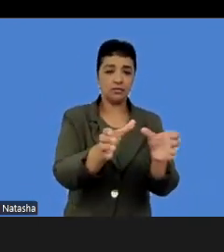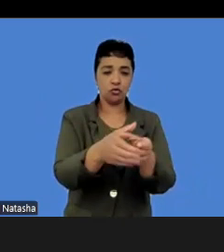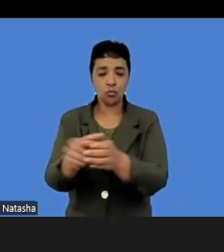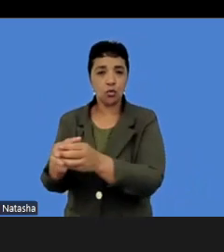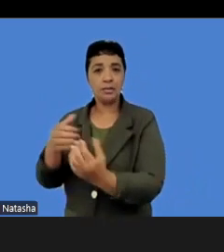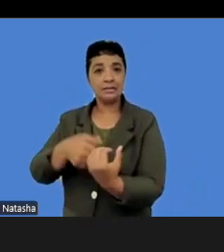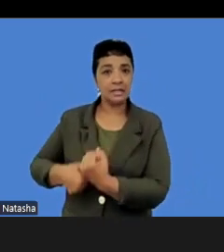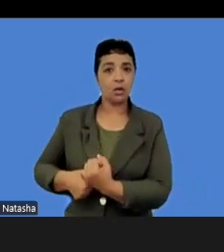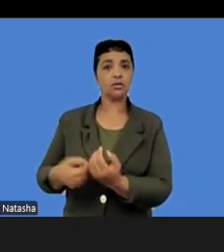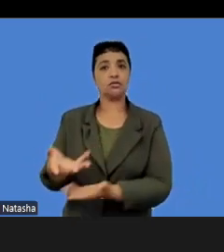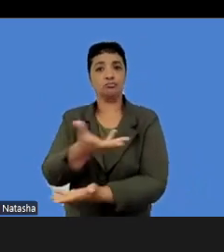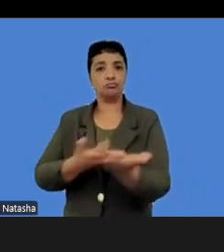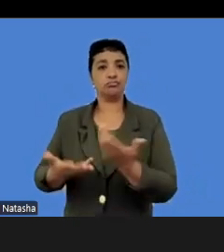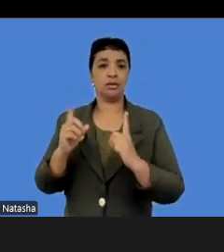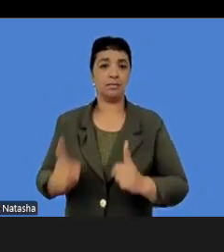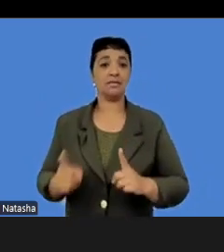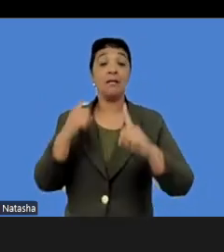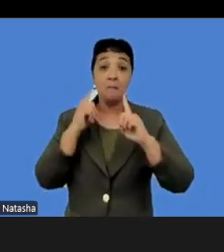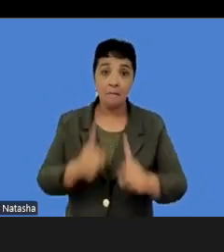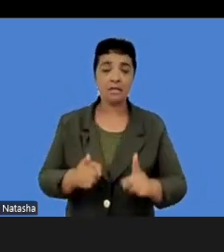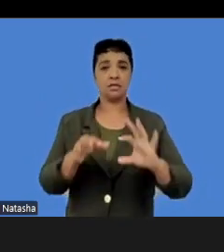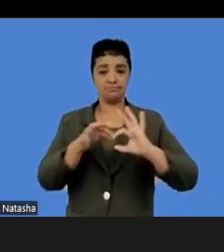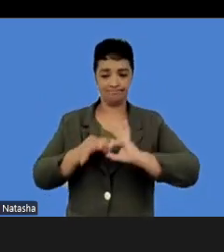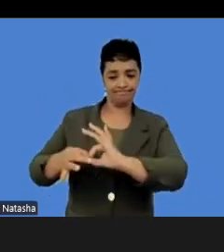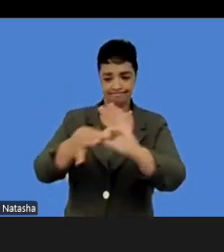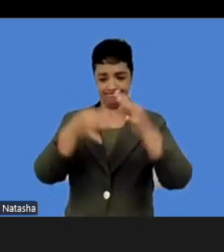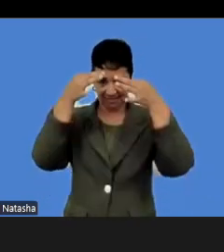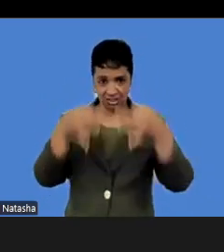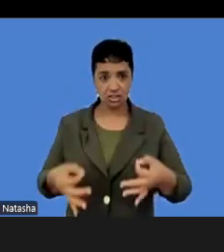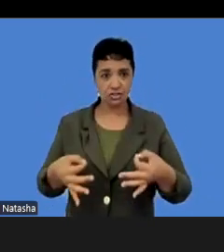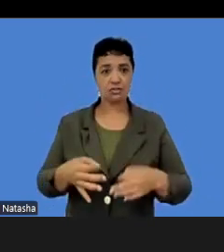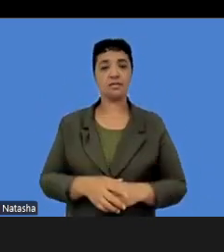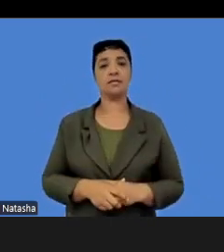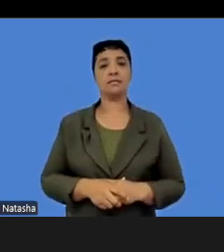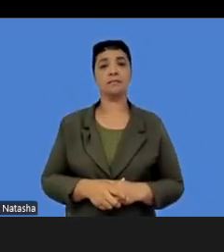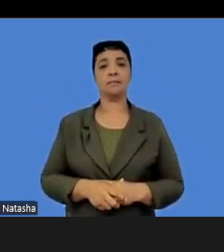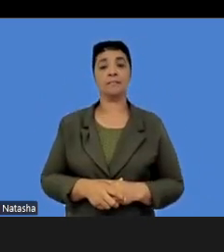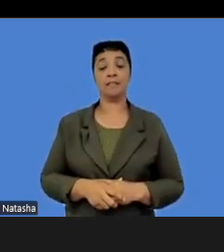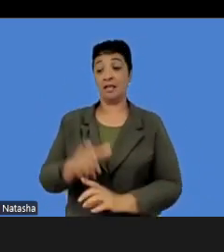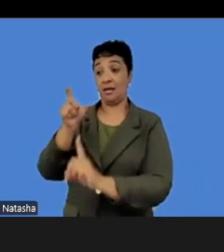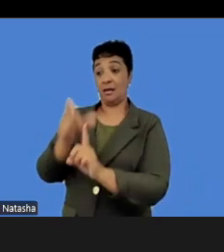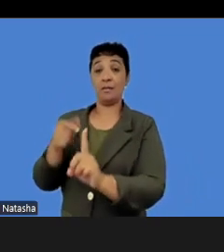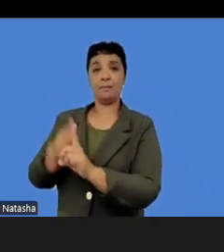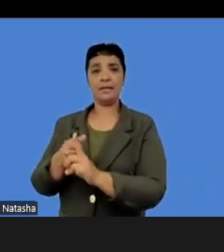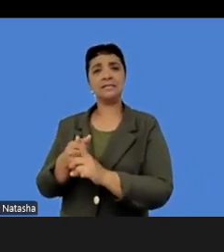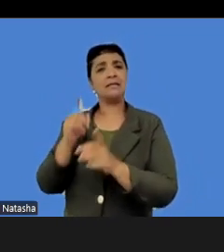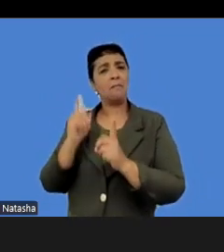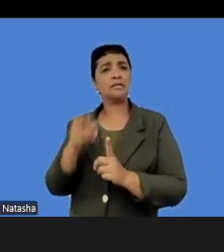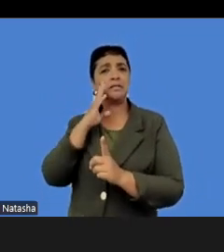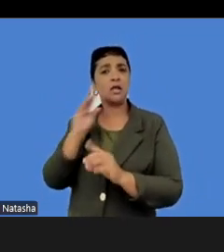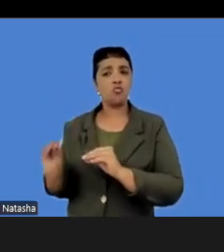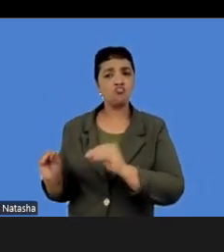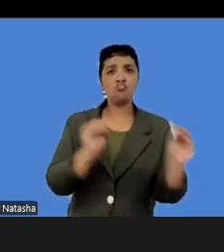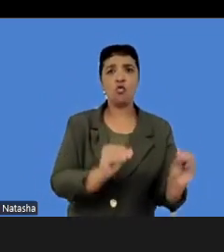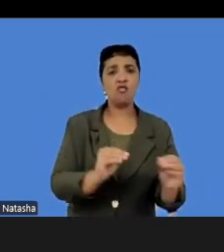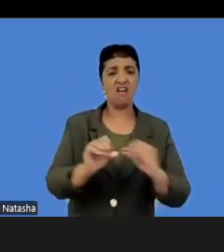that's why collaborative decisions are quite important. Movement of these users require thorough planning and preparation as